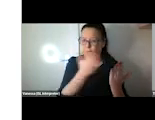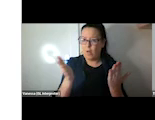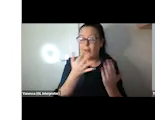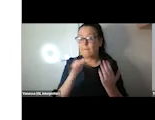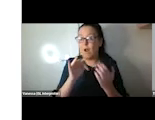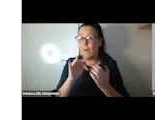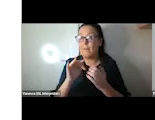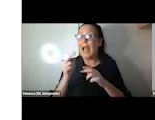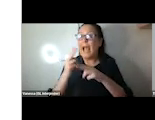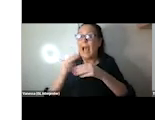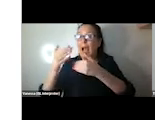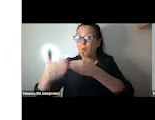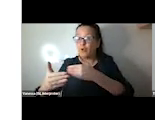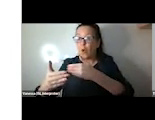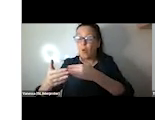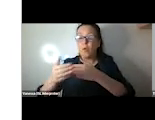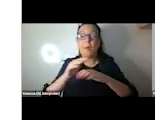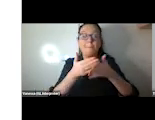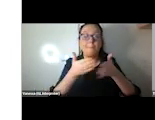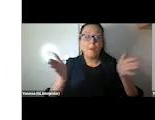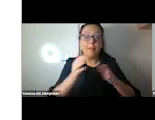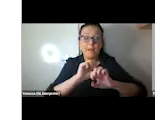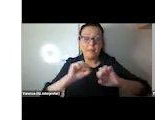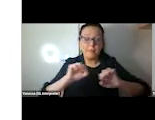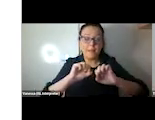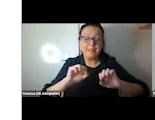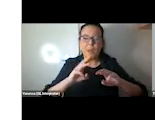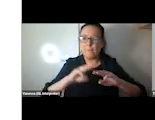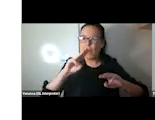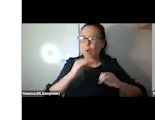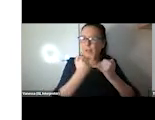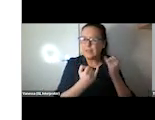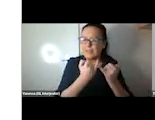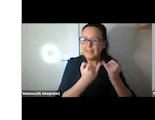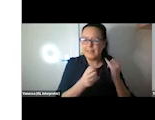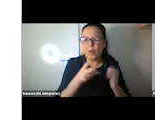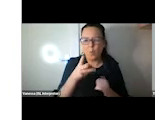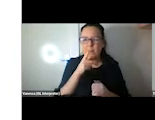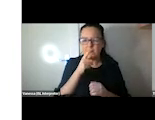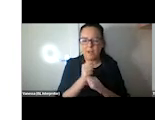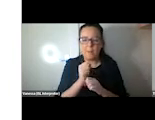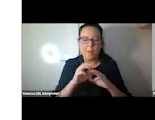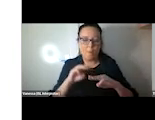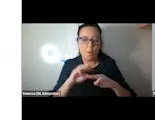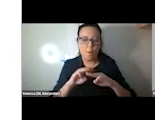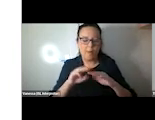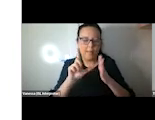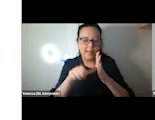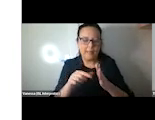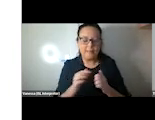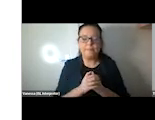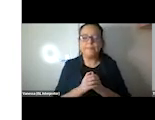and public spaces right through to more detailed elements. And you'll see that spoken about in a little while. The